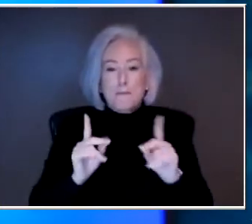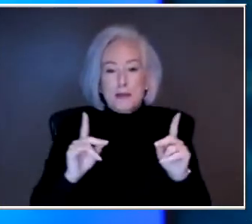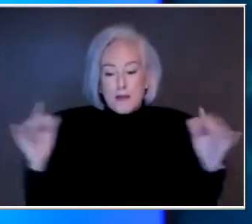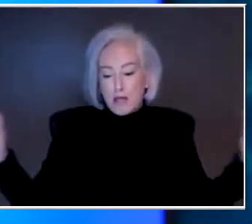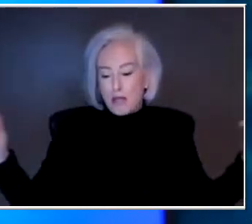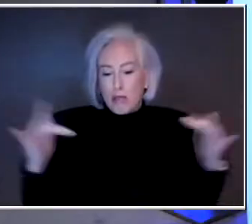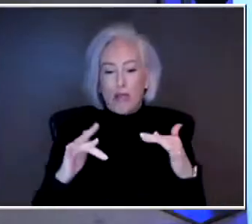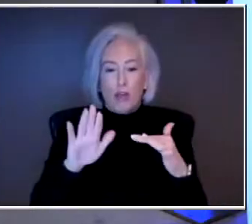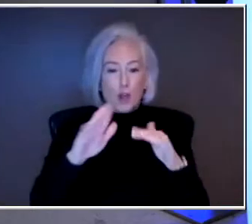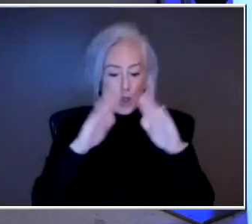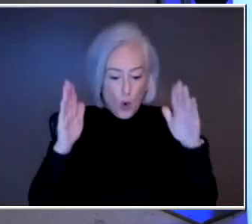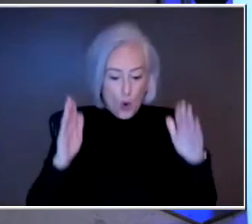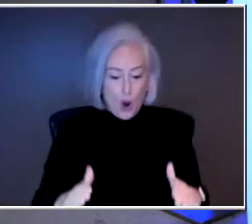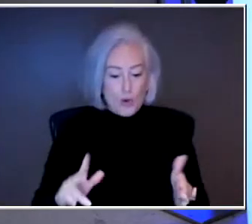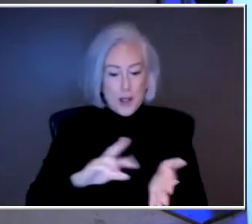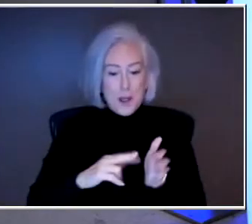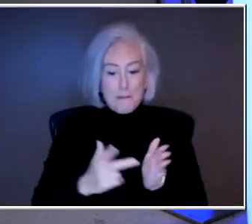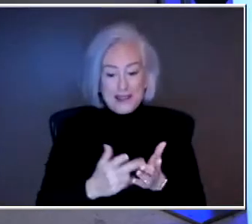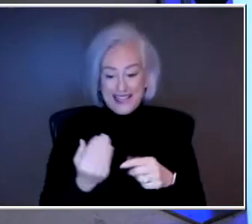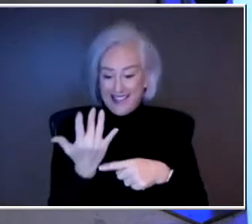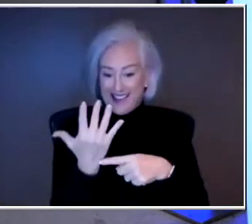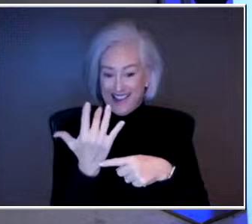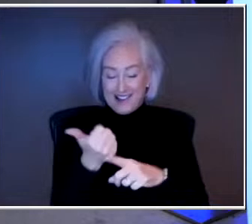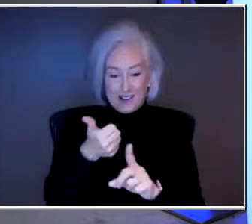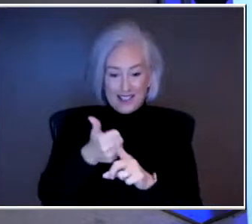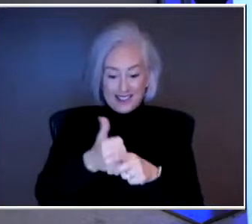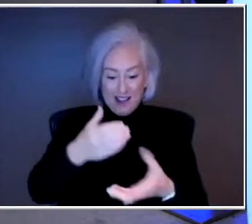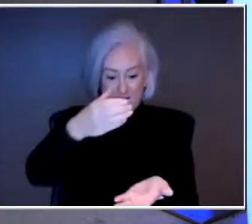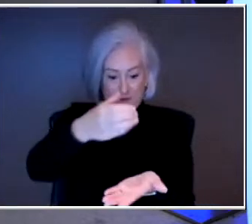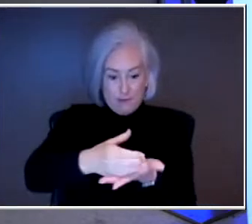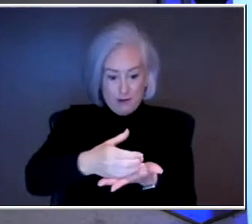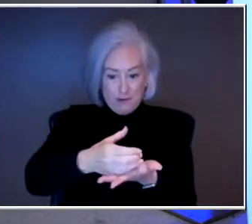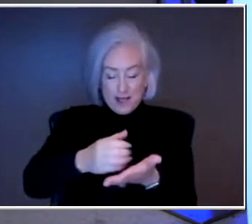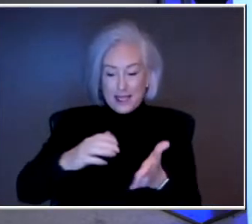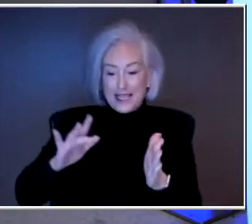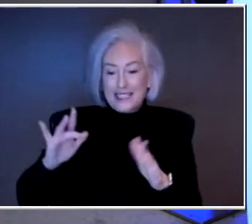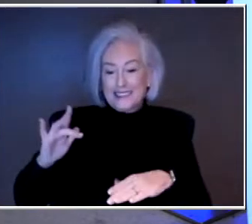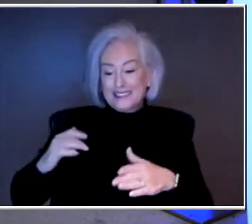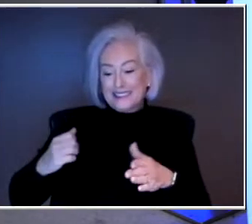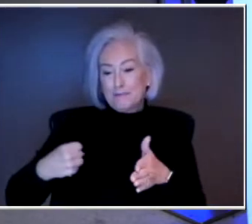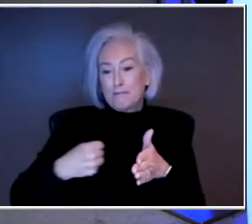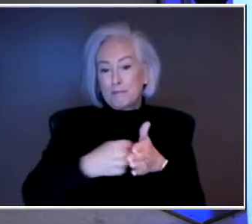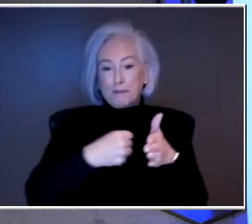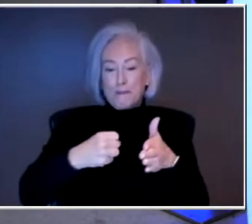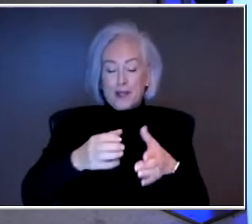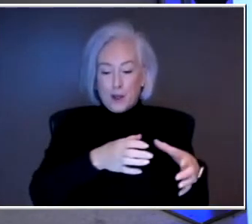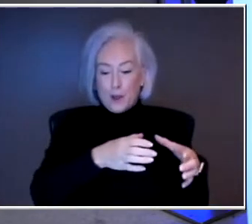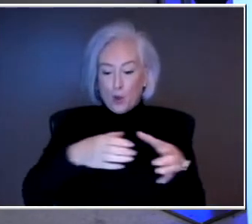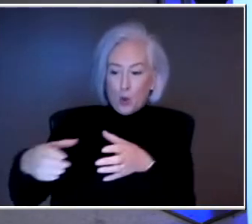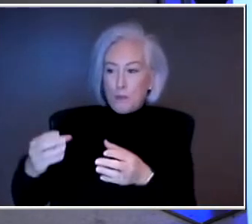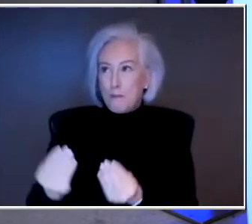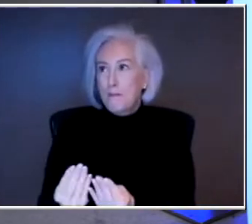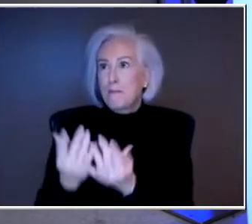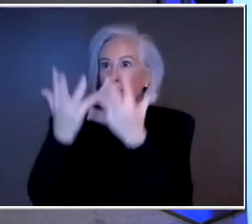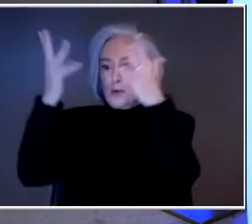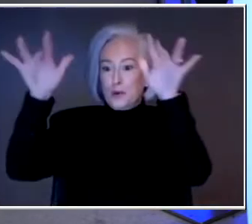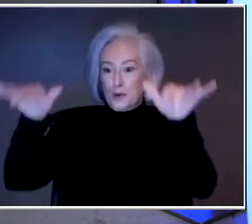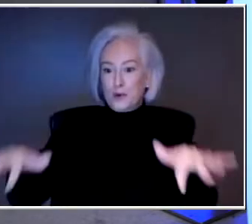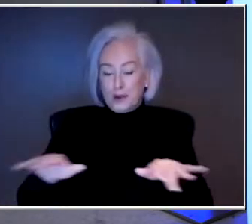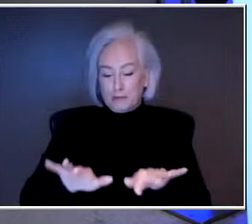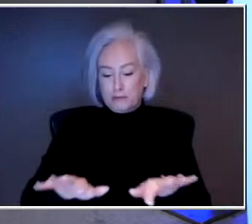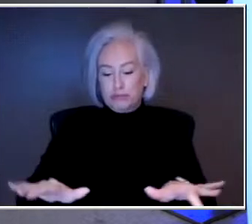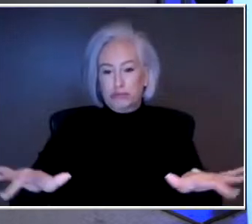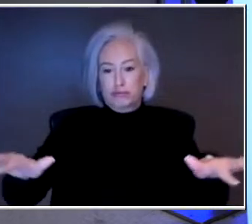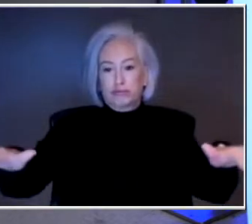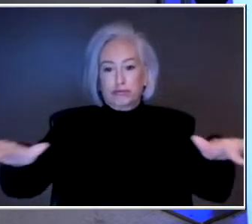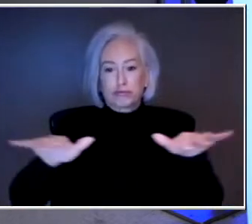bumped. People and candles and big heavy coats and things thrown up on tables and just not always anticipating it. Are there some candles that are more dangerous